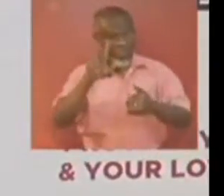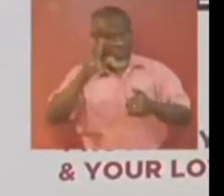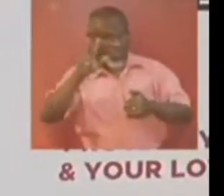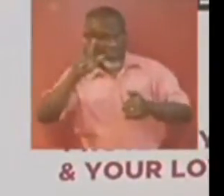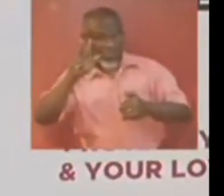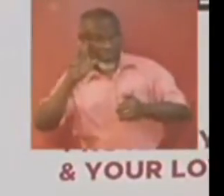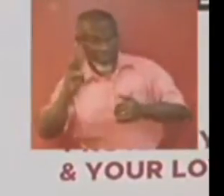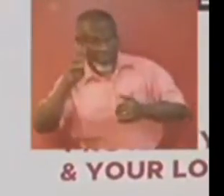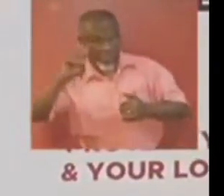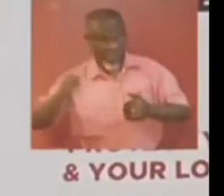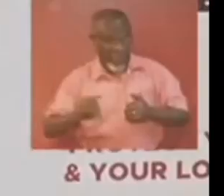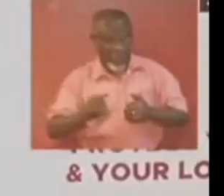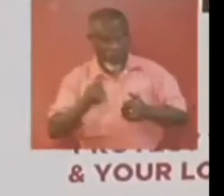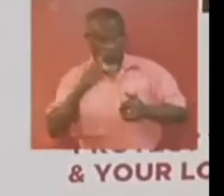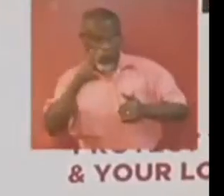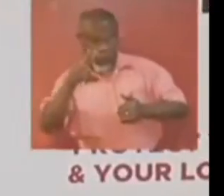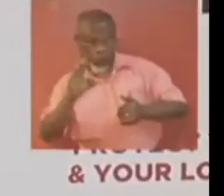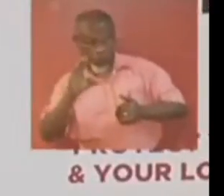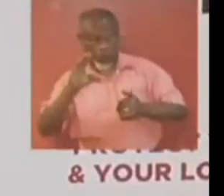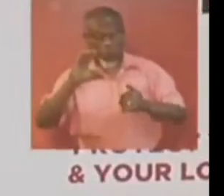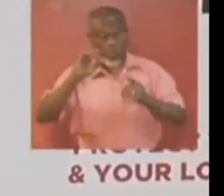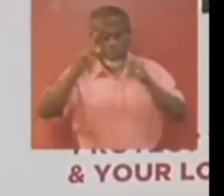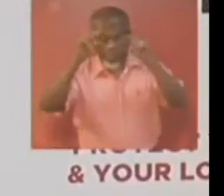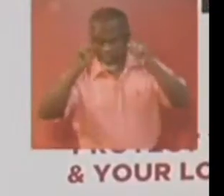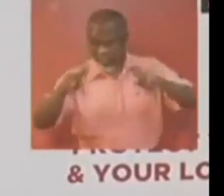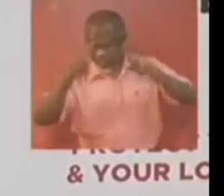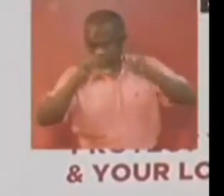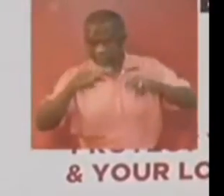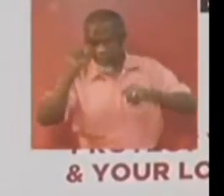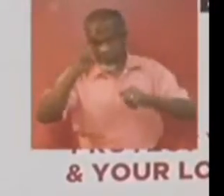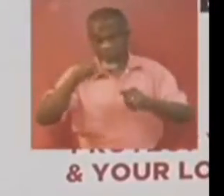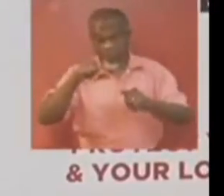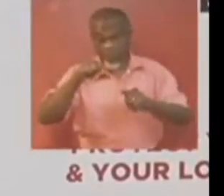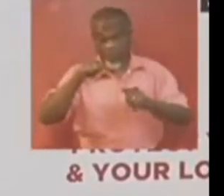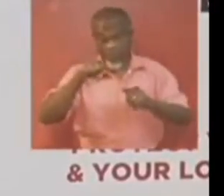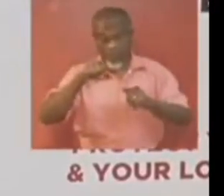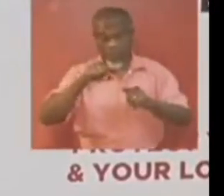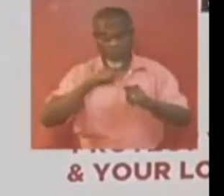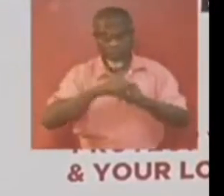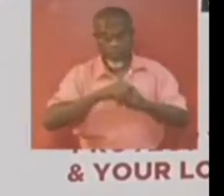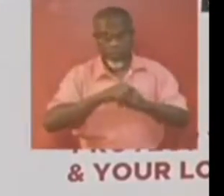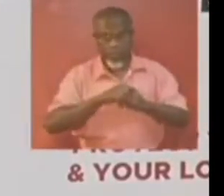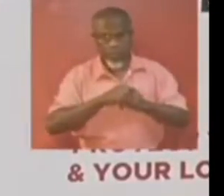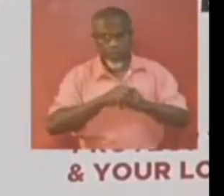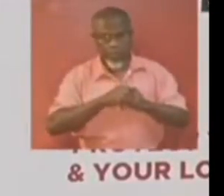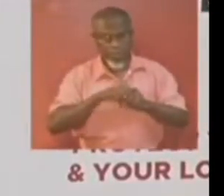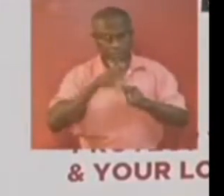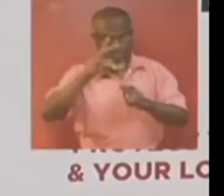36,241 persons who were tested as of 4 p.m. yesterday. There have been